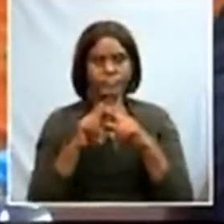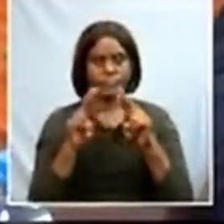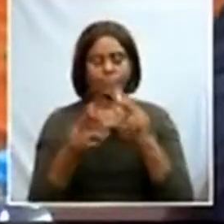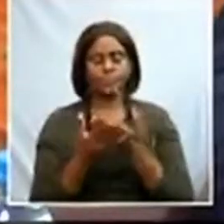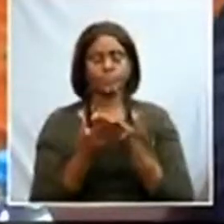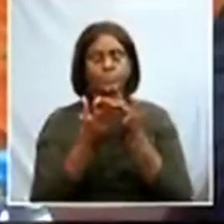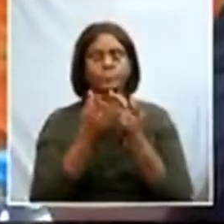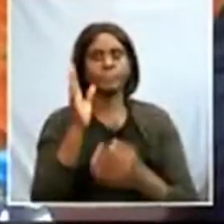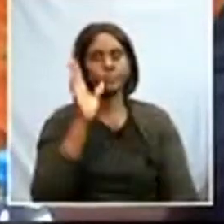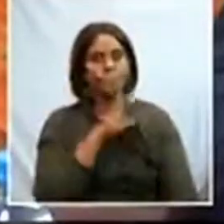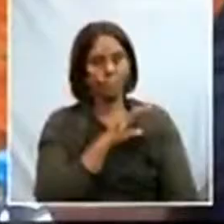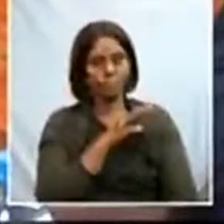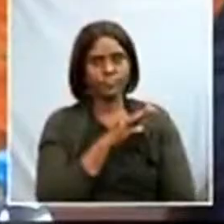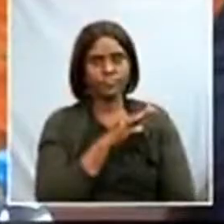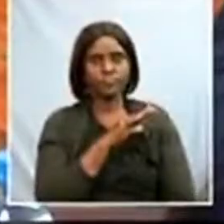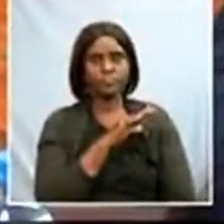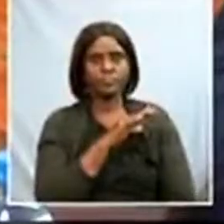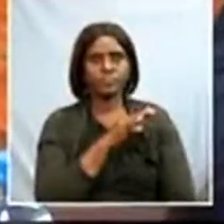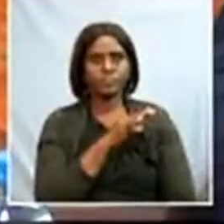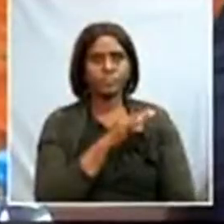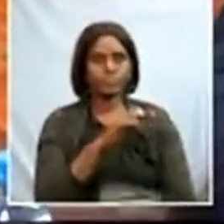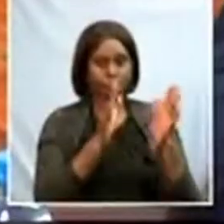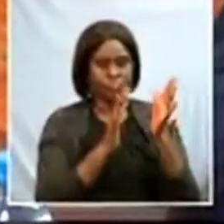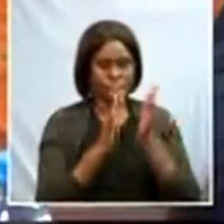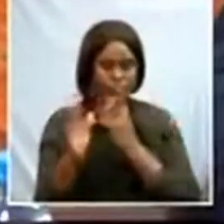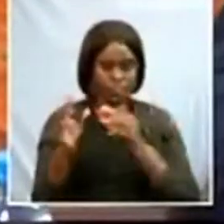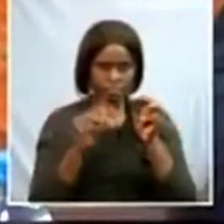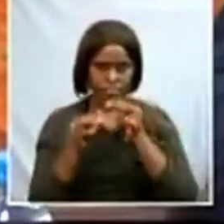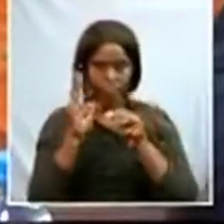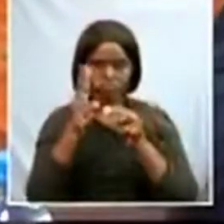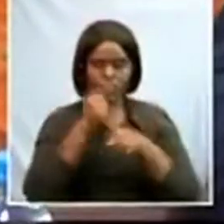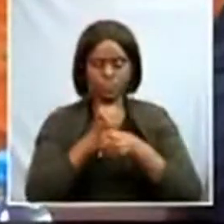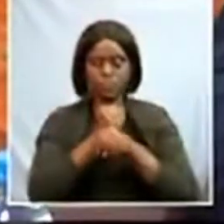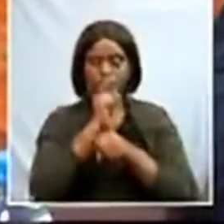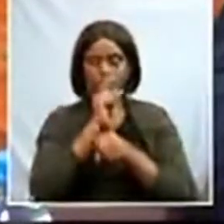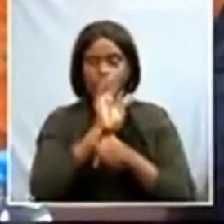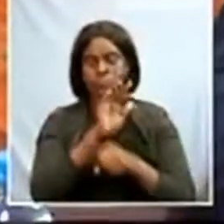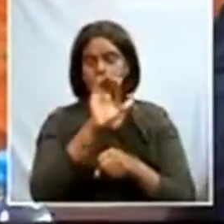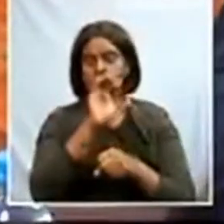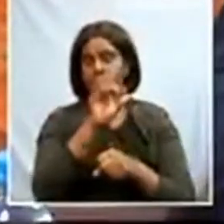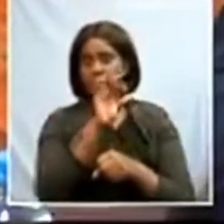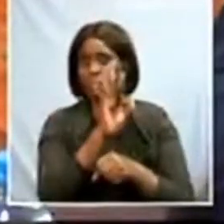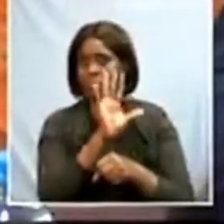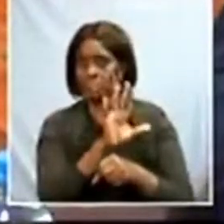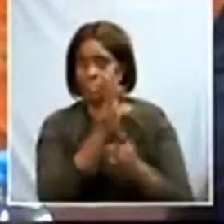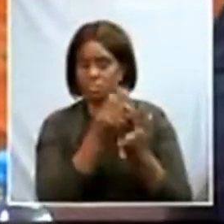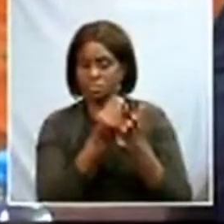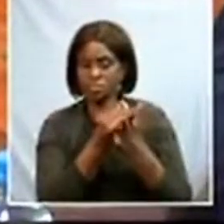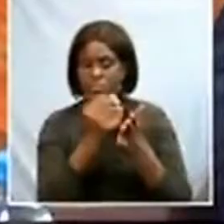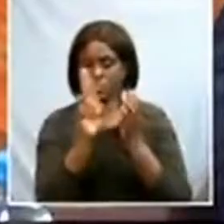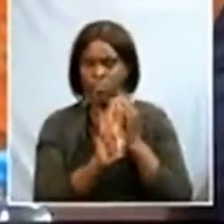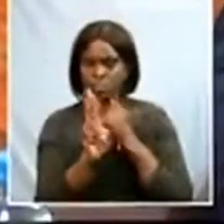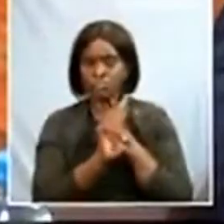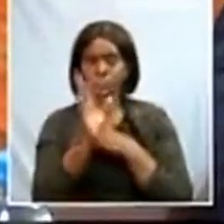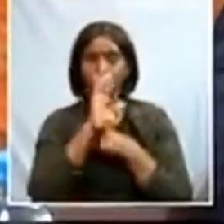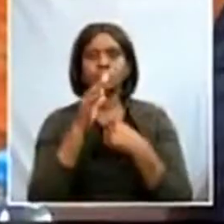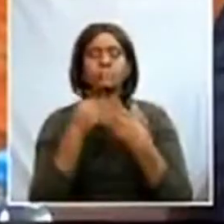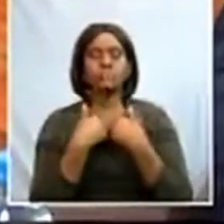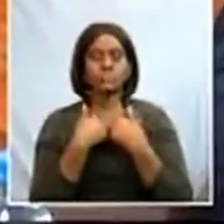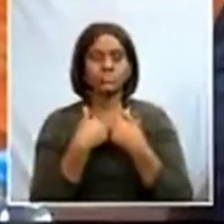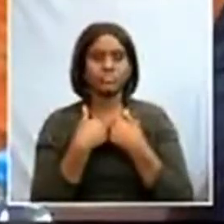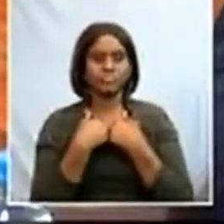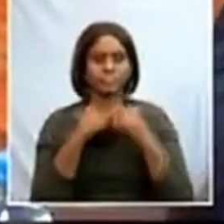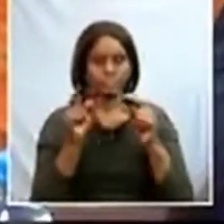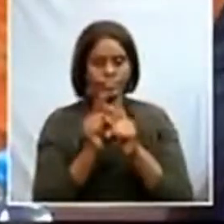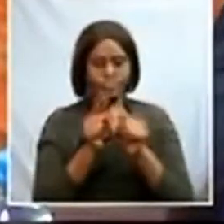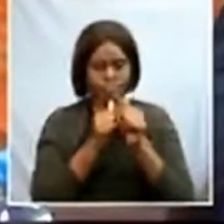submitted. The major measure, management to ensure that CDF funds are utilized